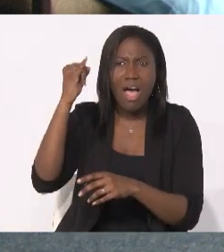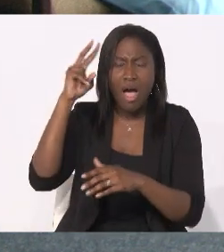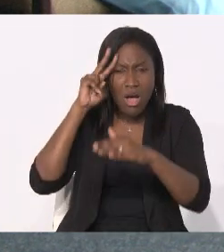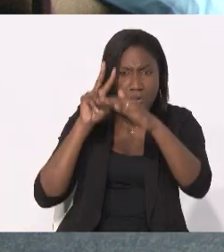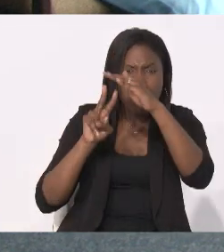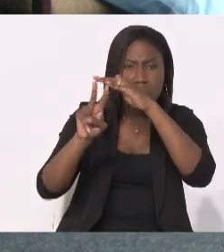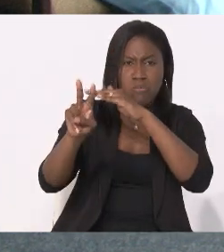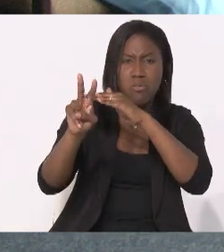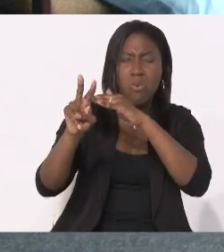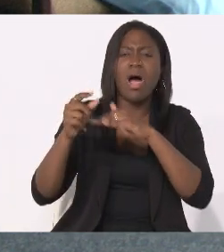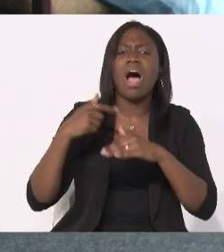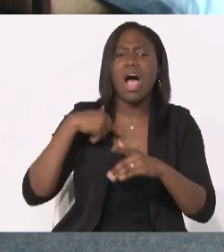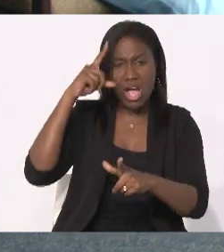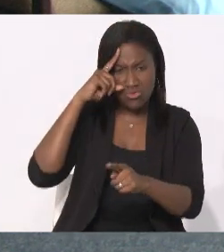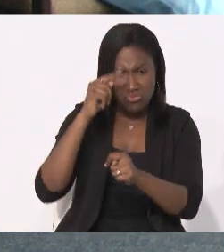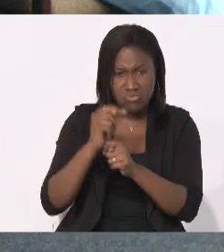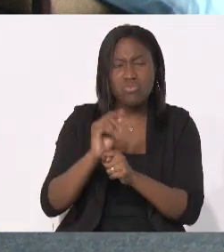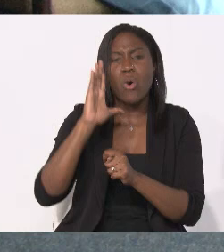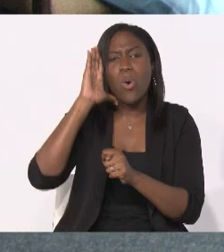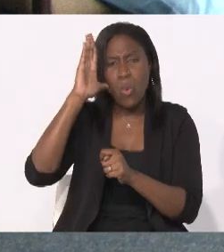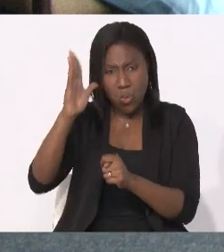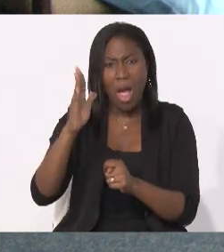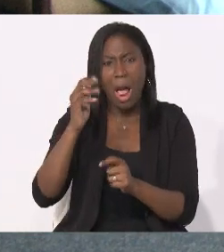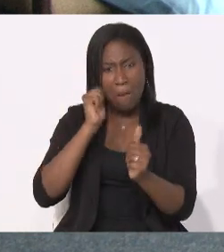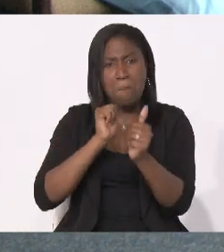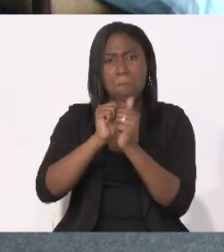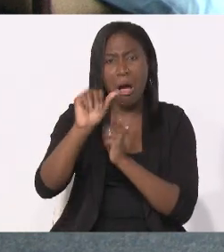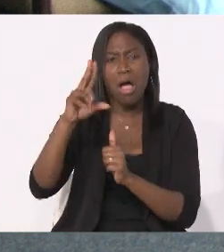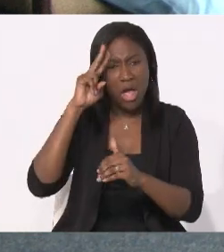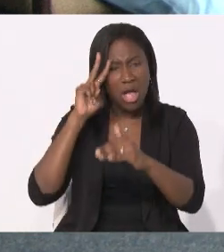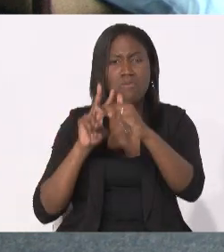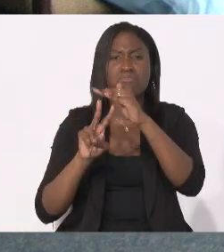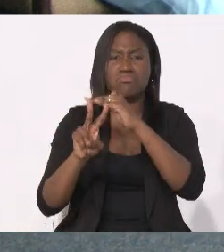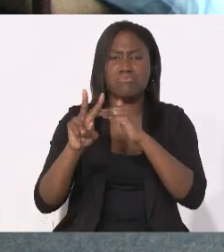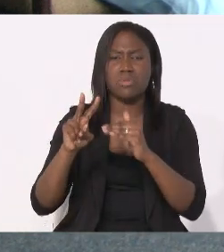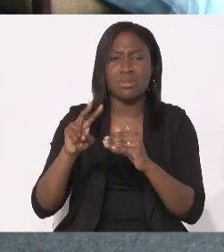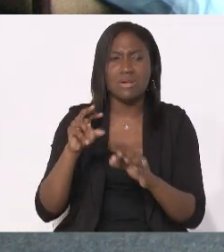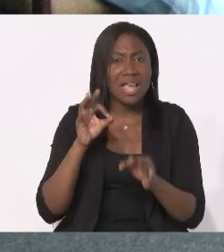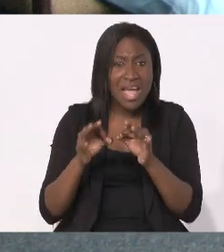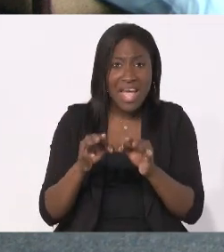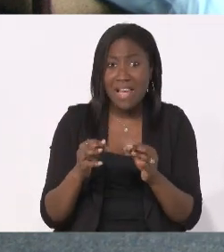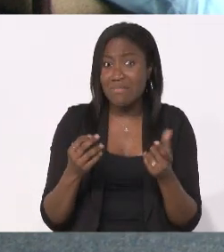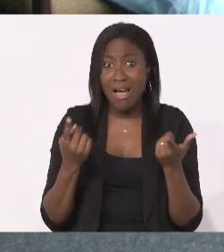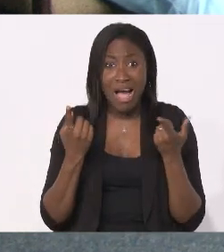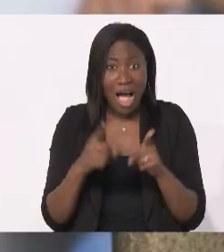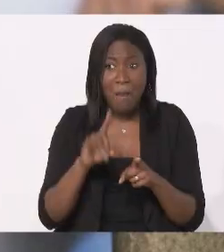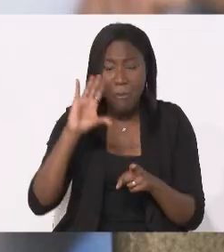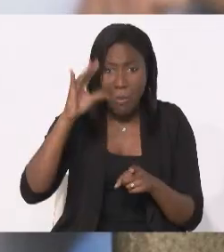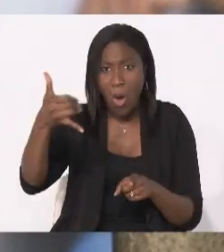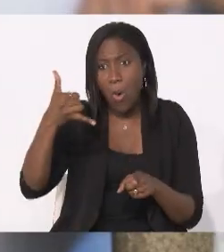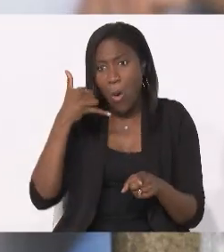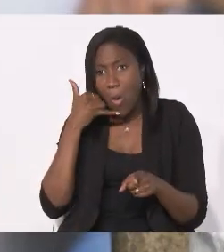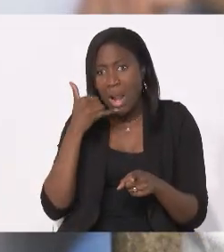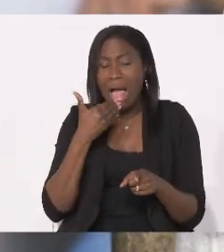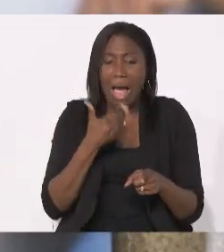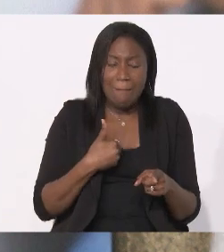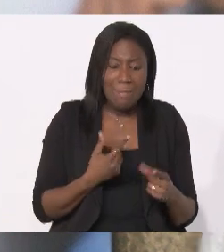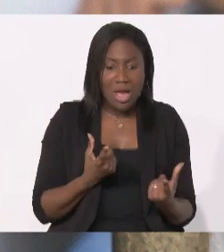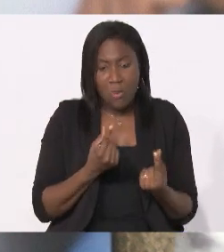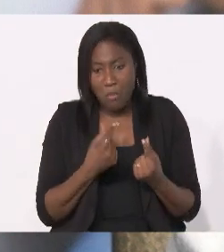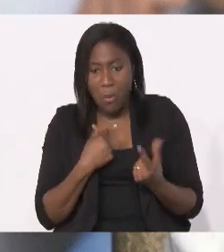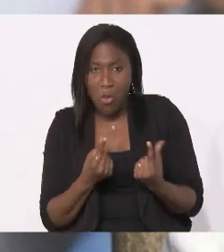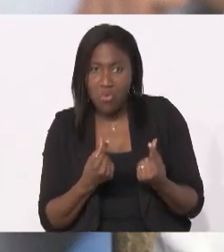what's supposed to come through will come through, and if some more comes through, you'll get a call. Yeah. They want to see what you have, what you do,